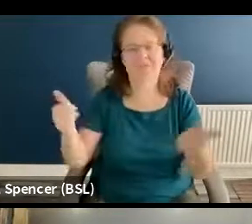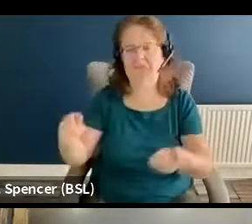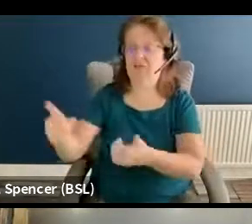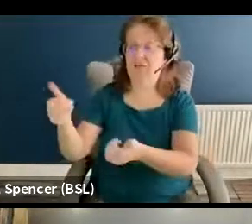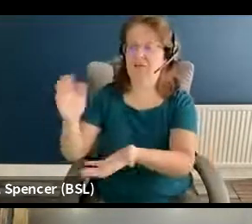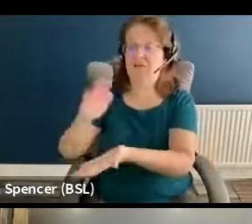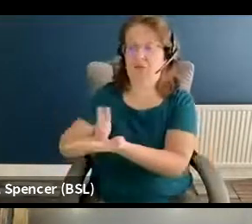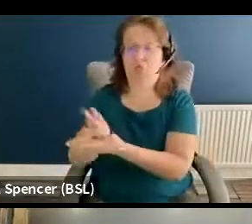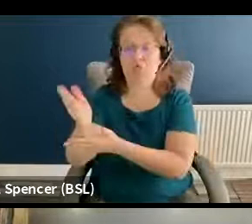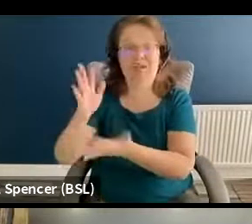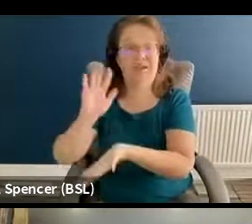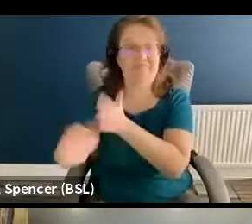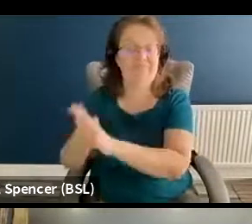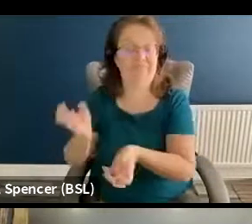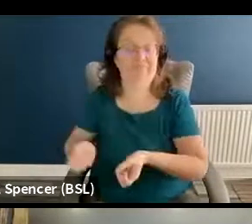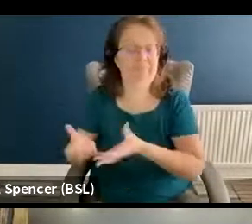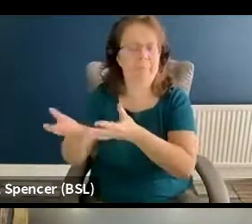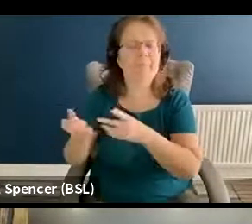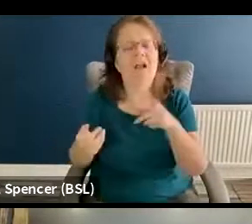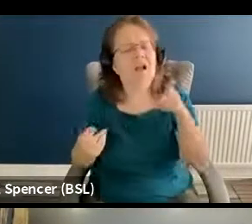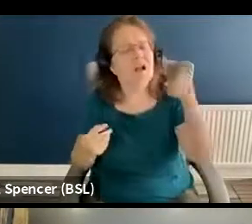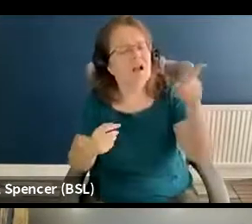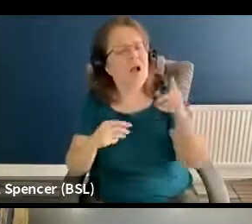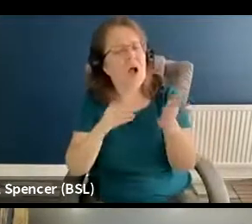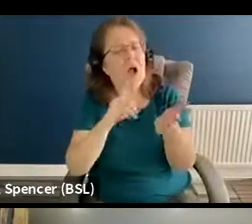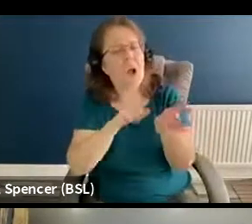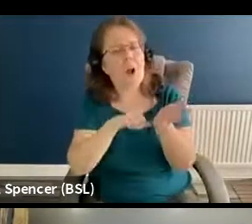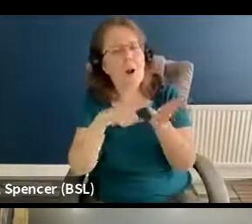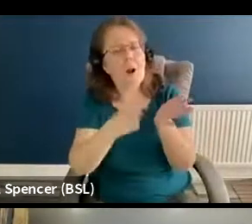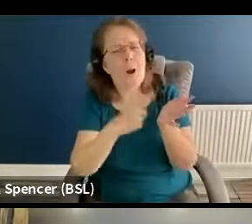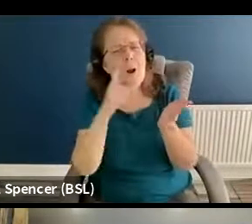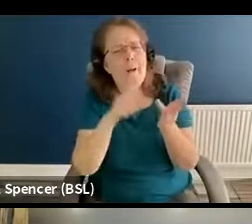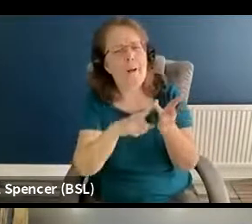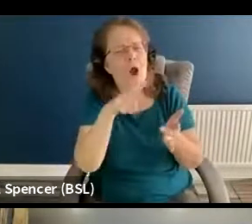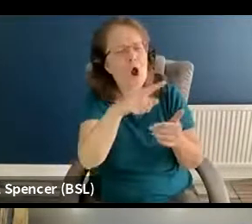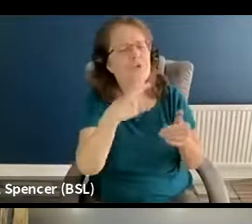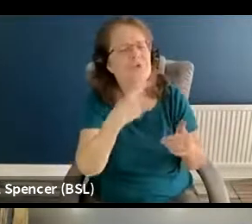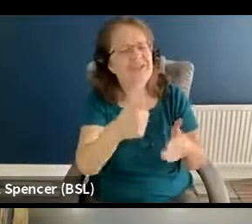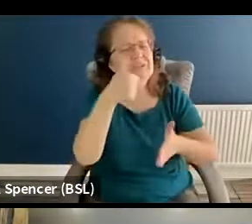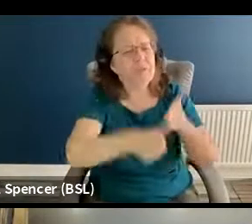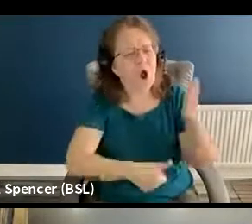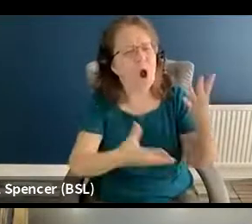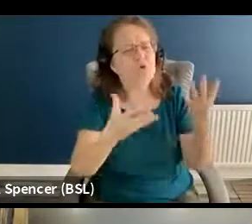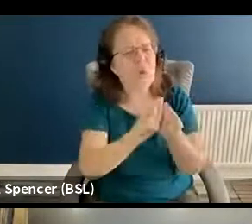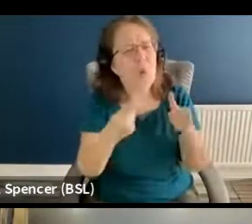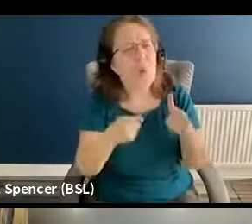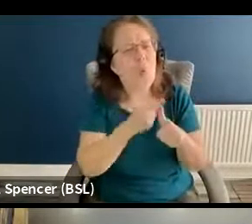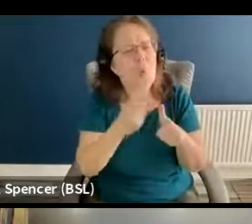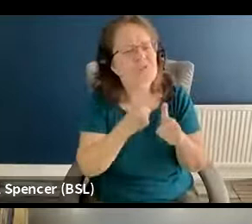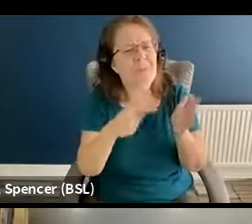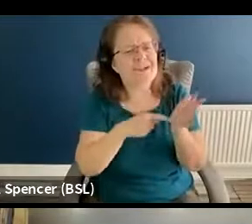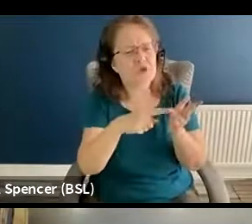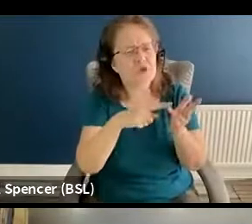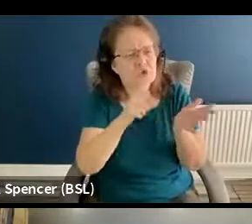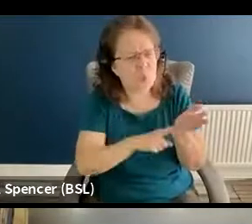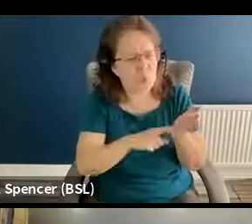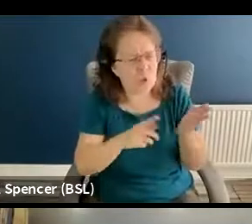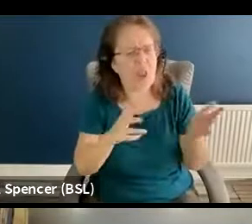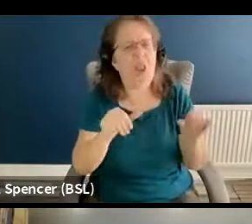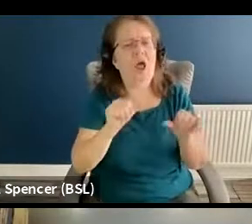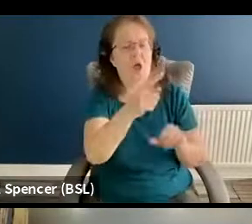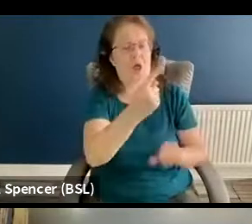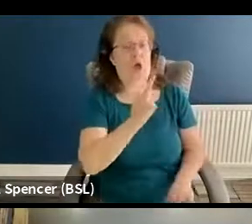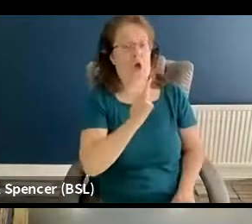Laurie, do you mind expanding on sort of, okay, you start with automated tools. What I mean, as a user